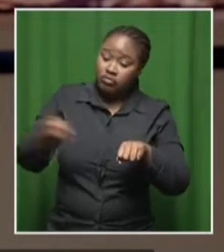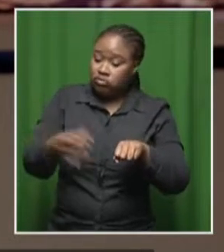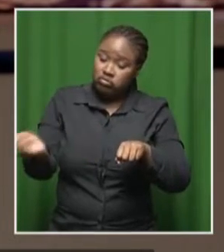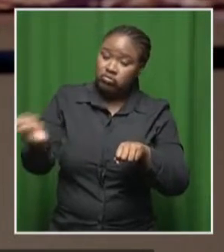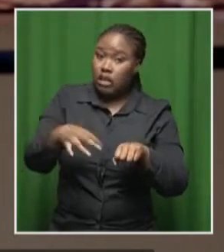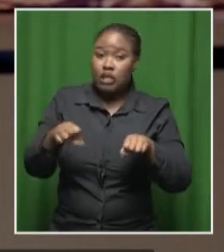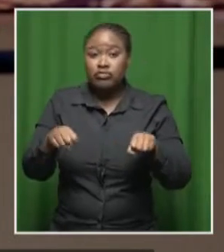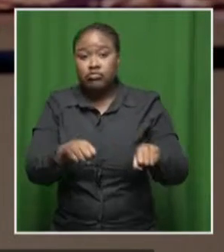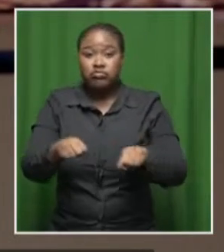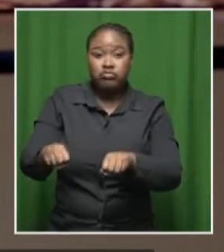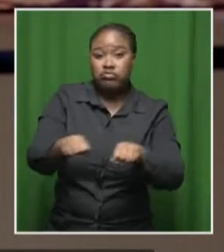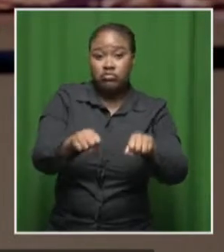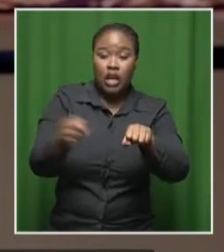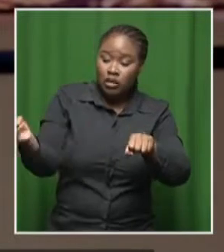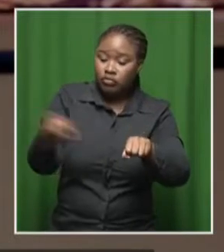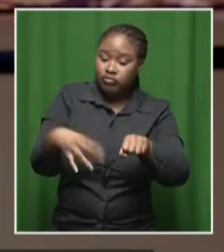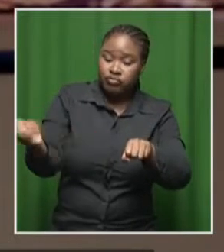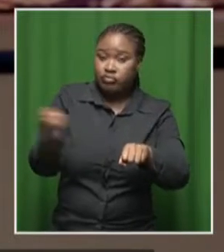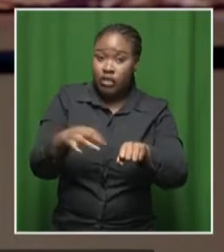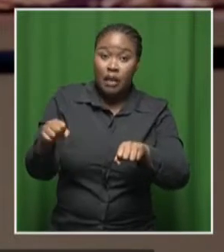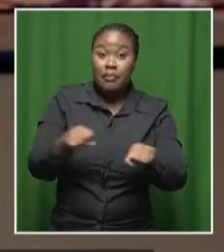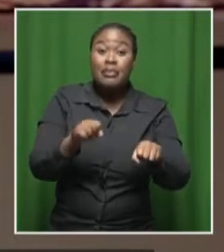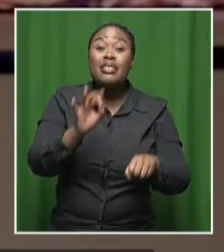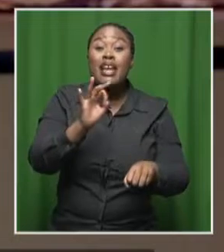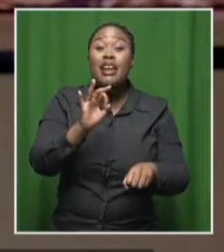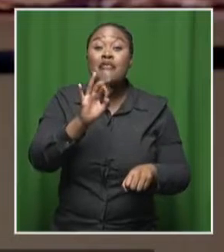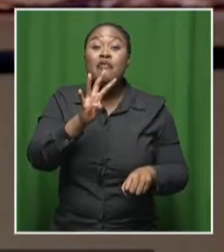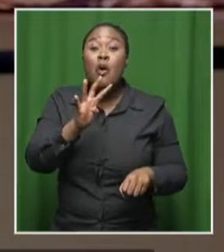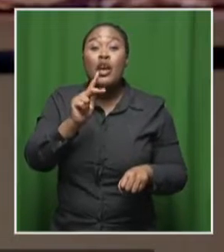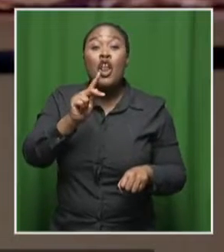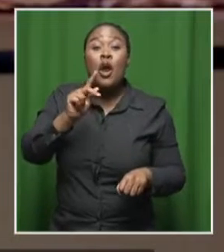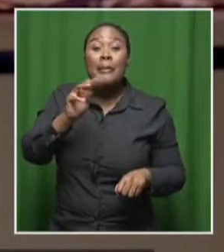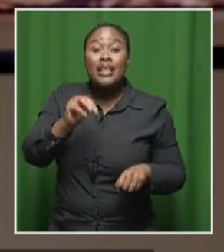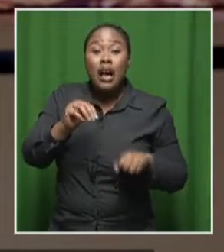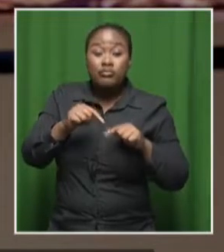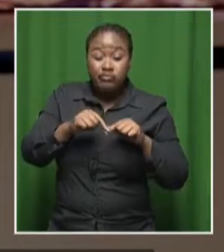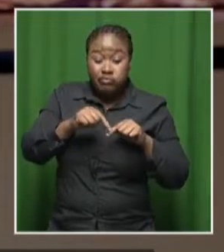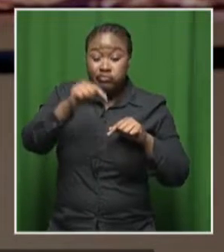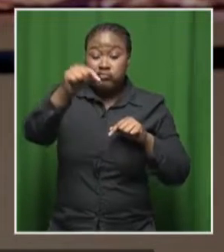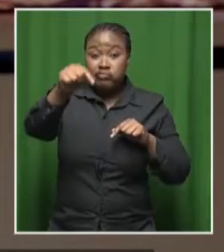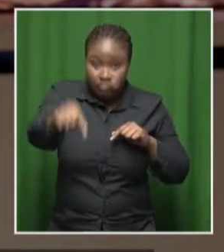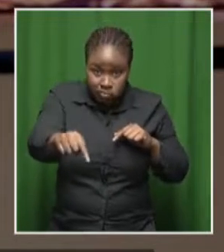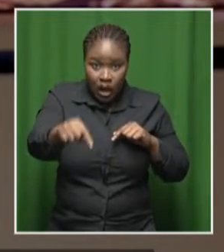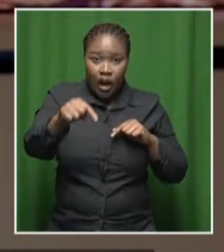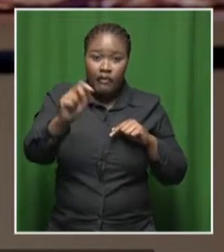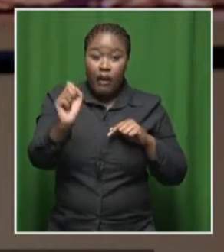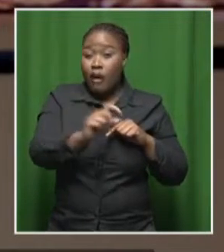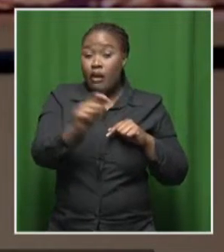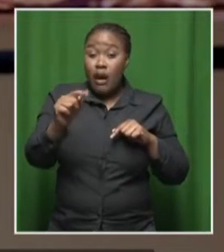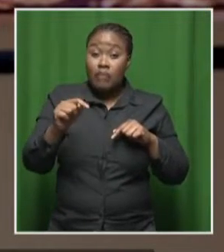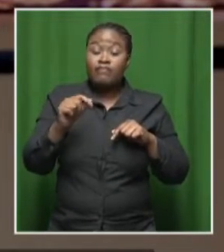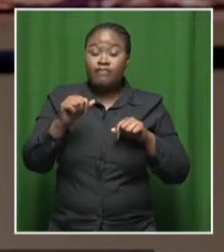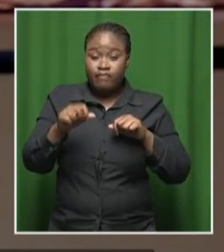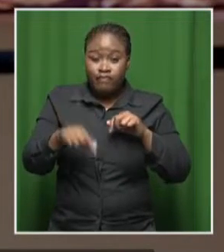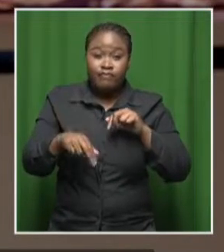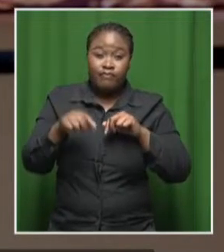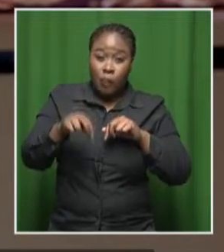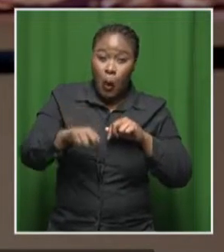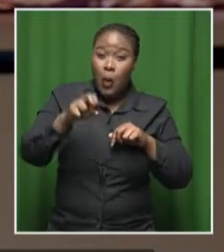pull gargantuan loads across the city. Our Hillbrow story is Bedroom, which